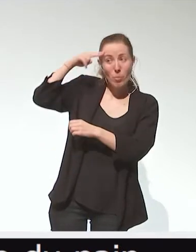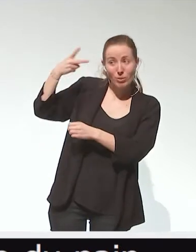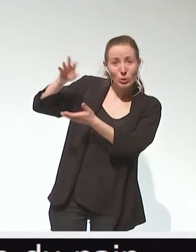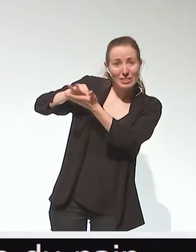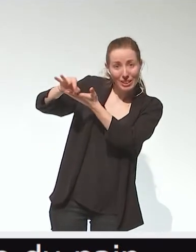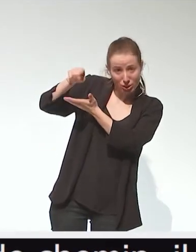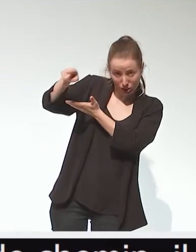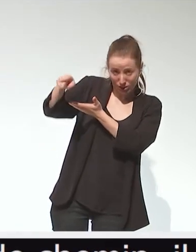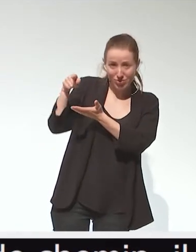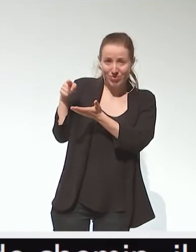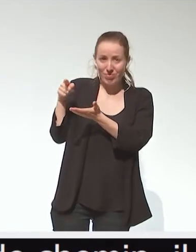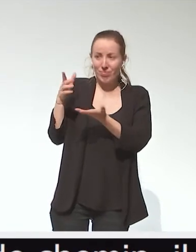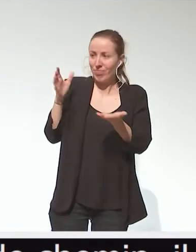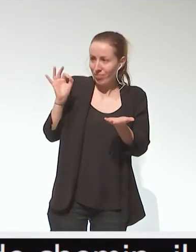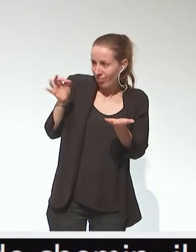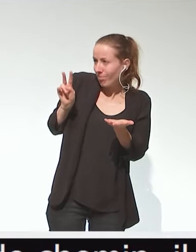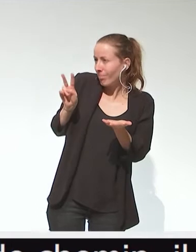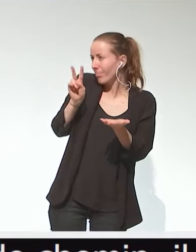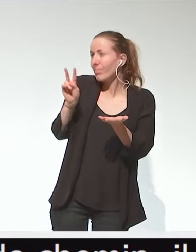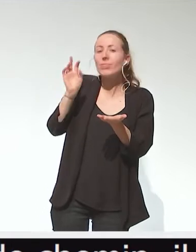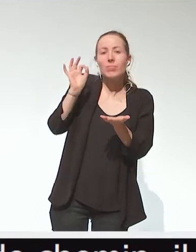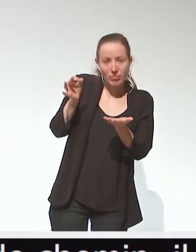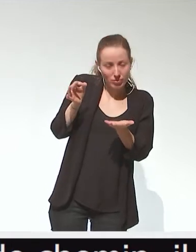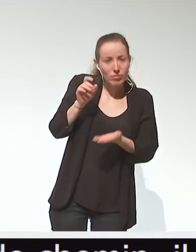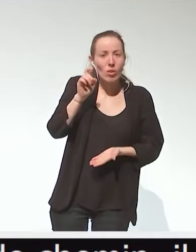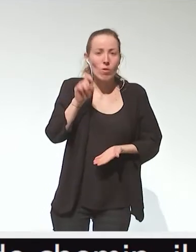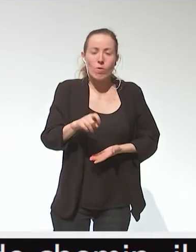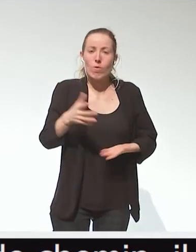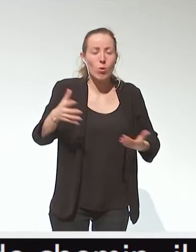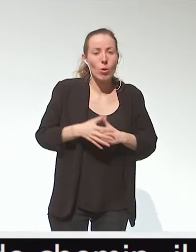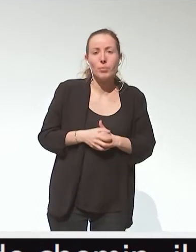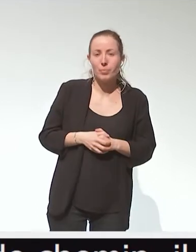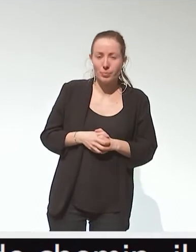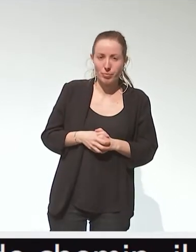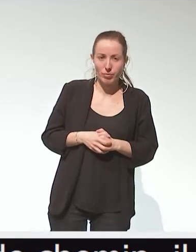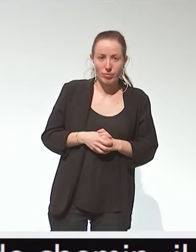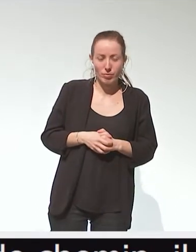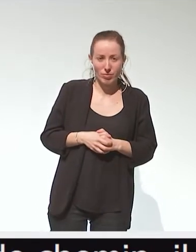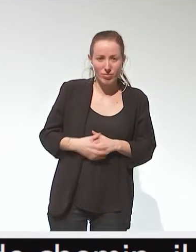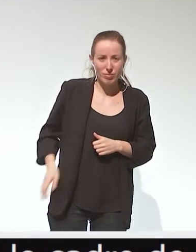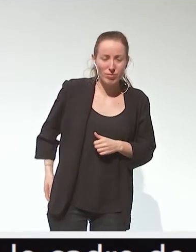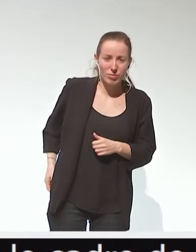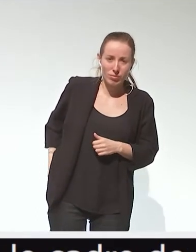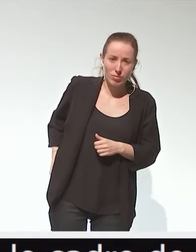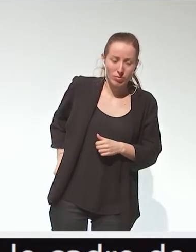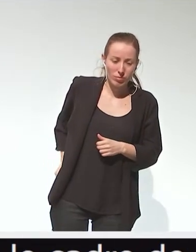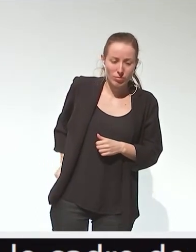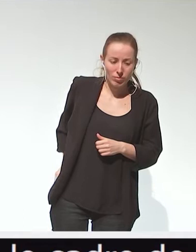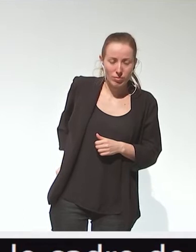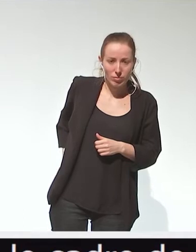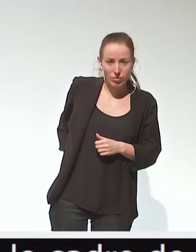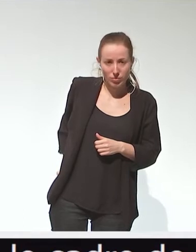of actions and measures provided for the national strategy in the field, through institutional collaboration